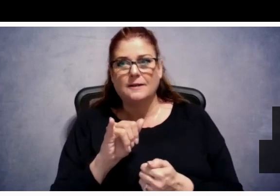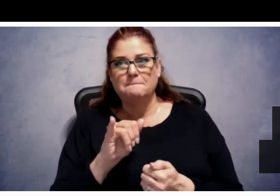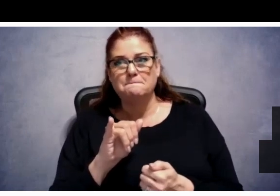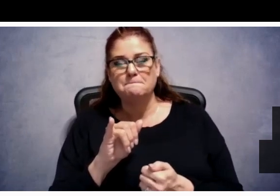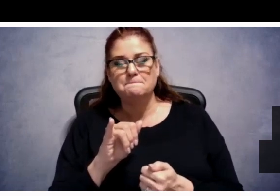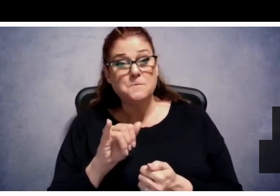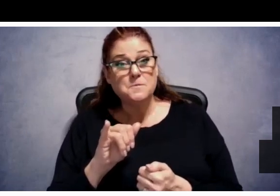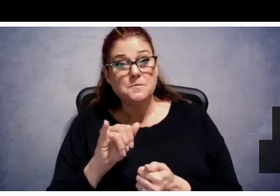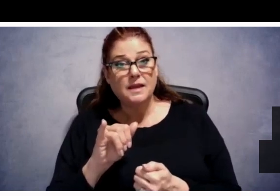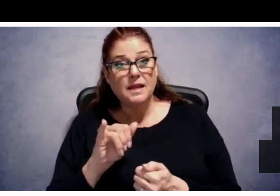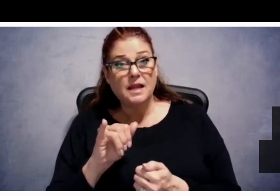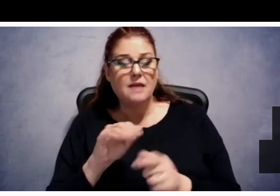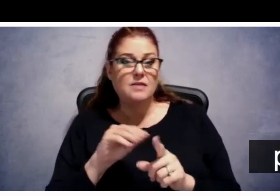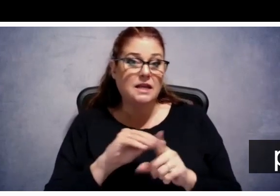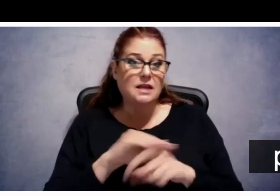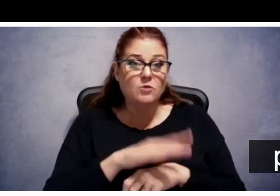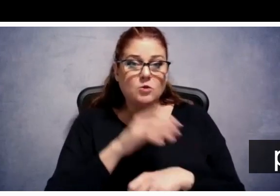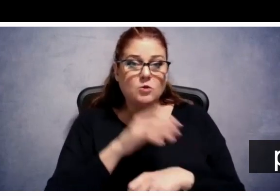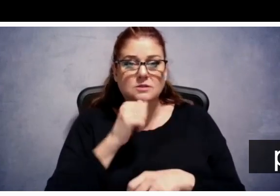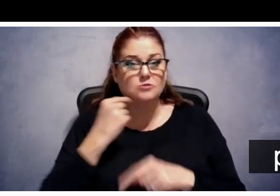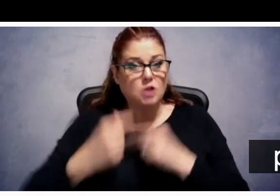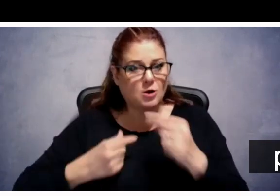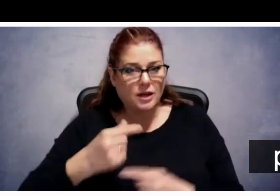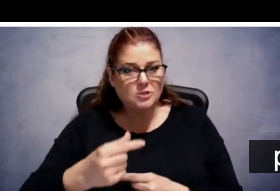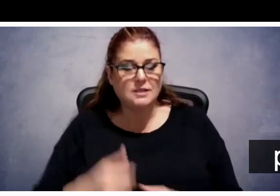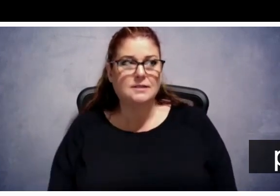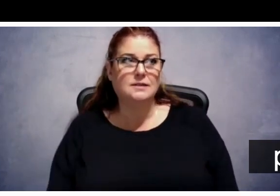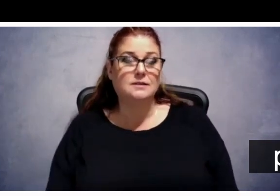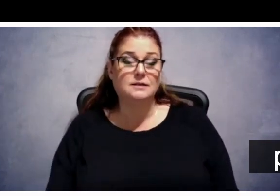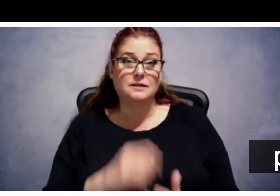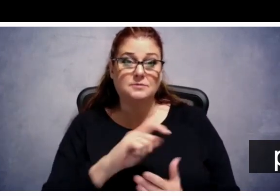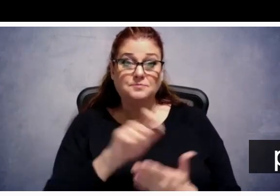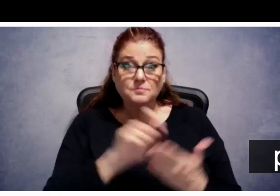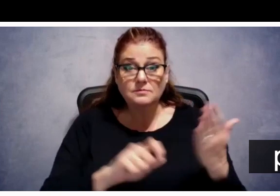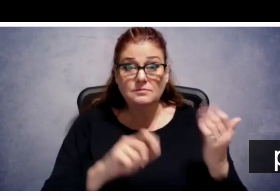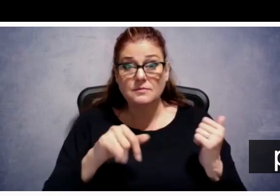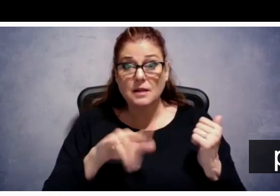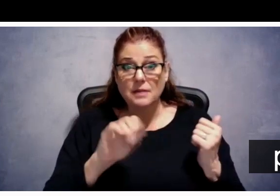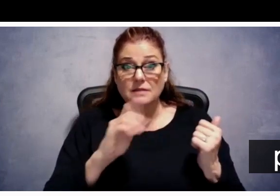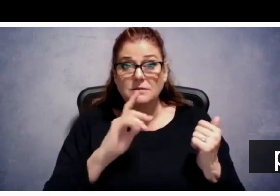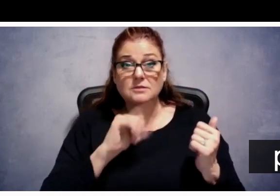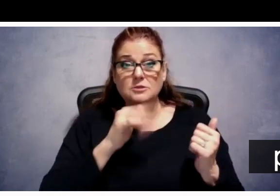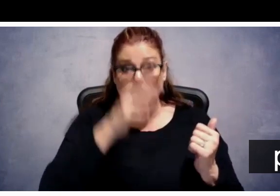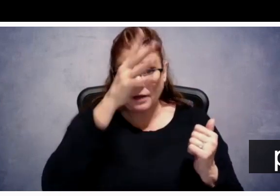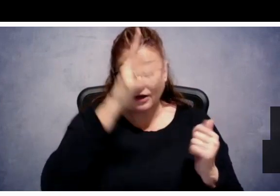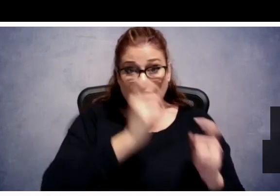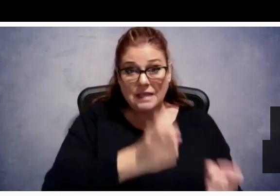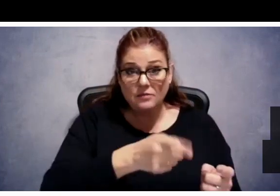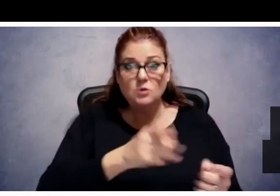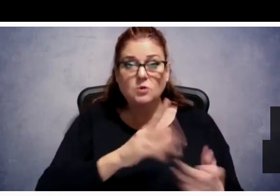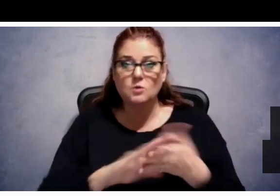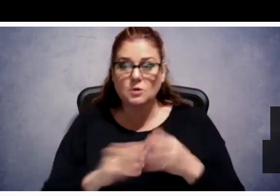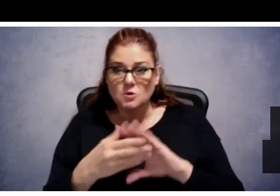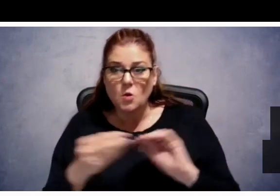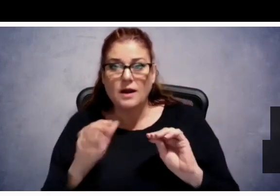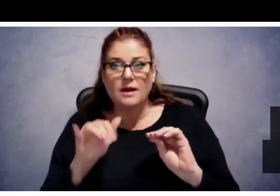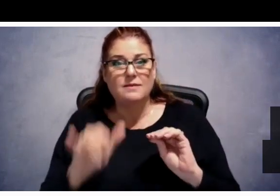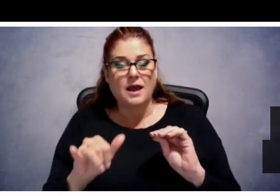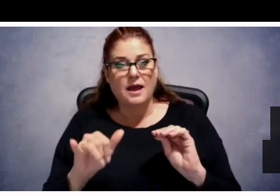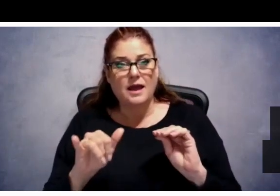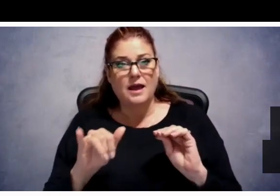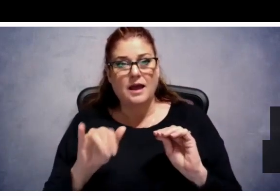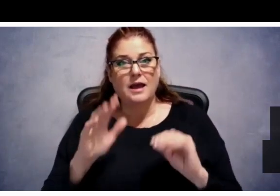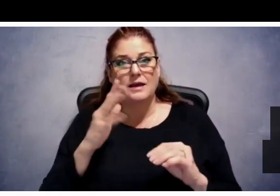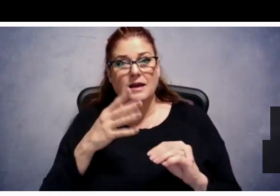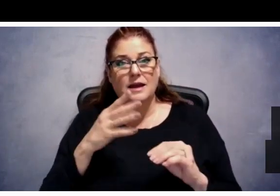the influence of generations, the pencils that your parents gave to you, the story that Ambassador Young shared